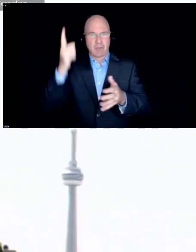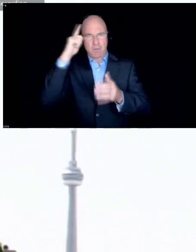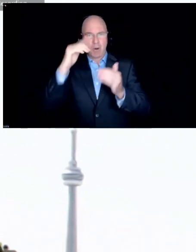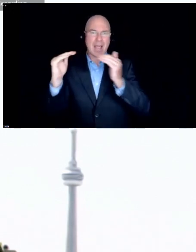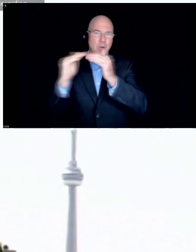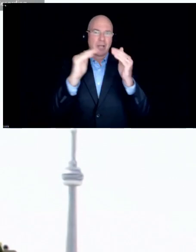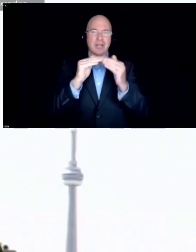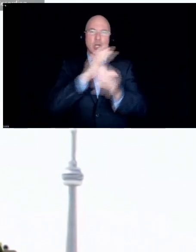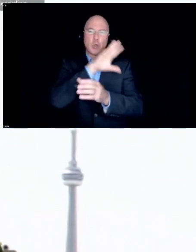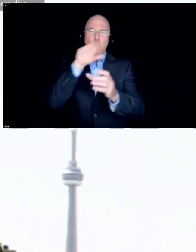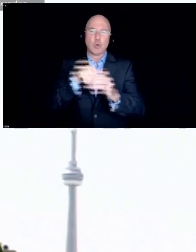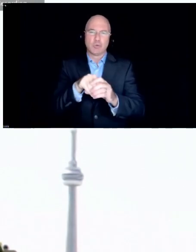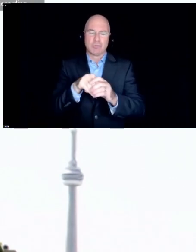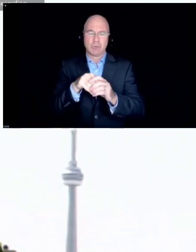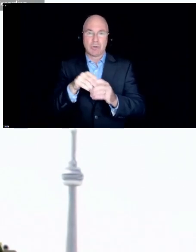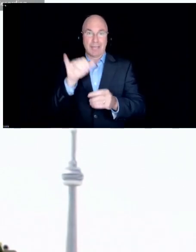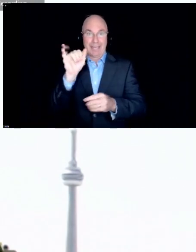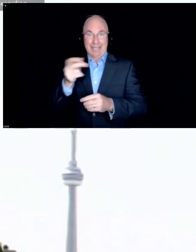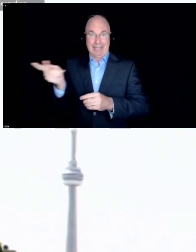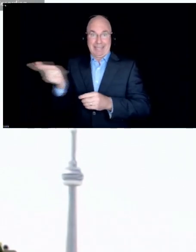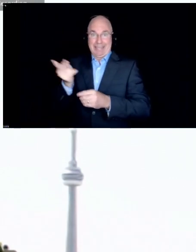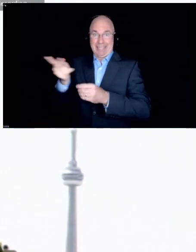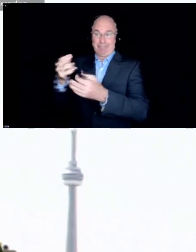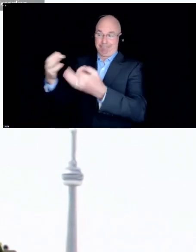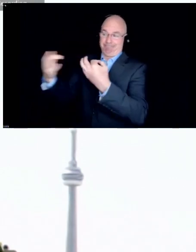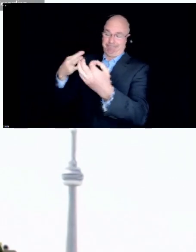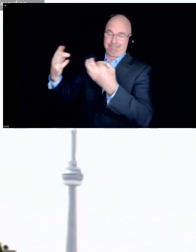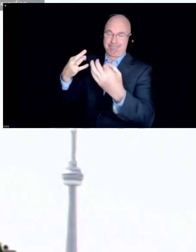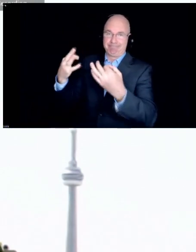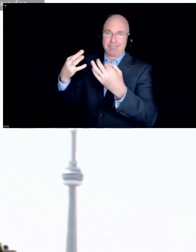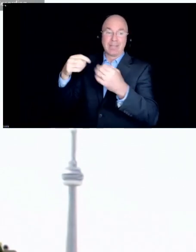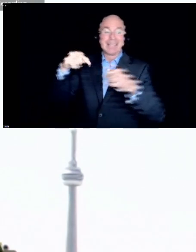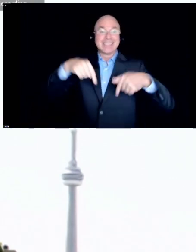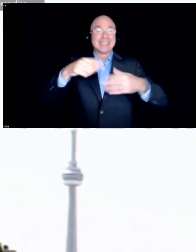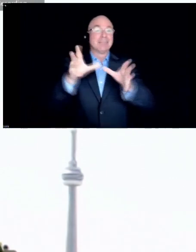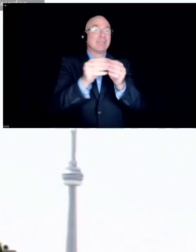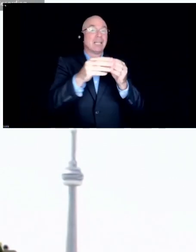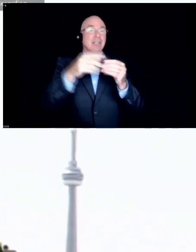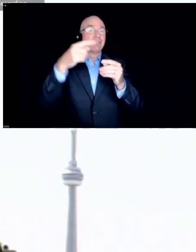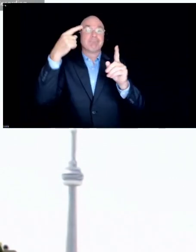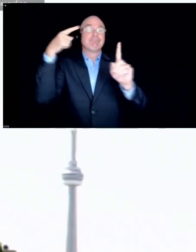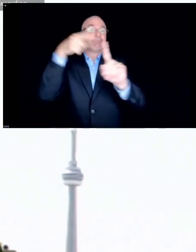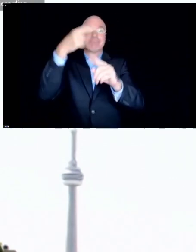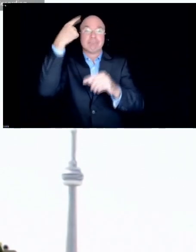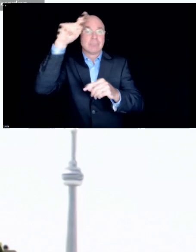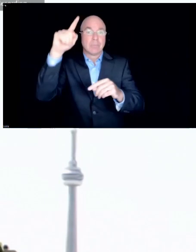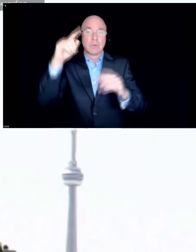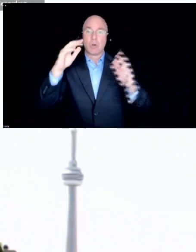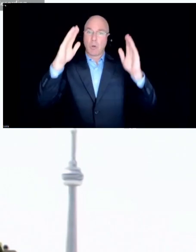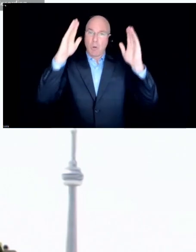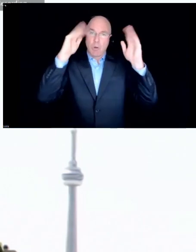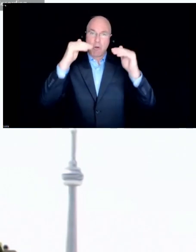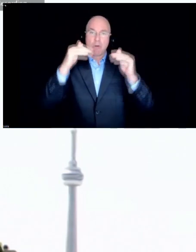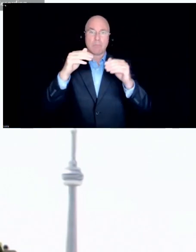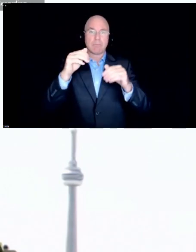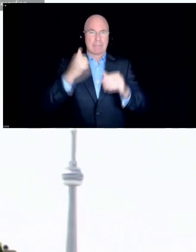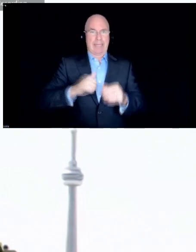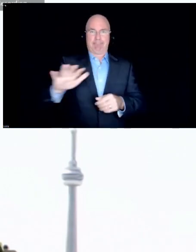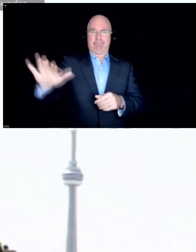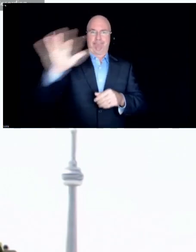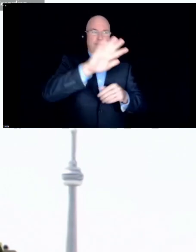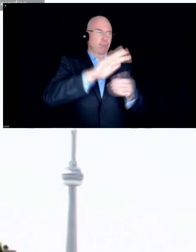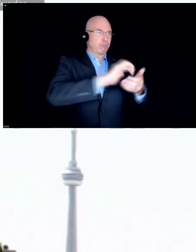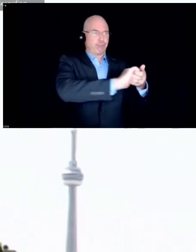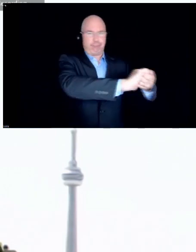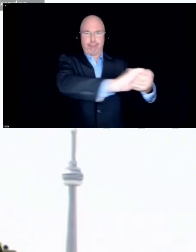They described the purpose of these dialogues best when they said that the hope is to facilitate a national conversation